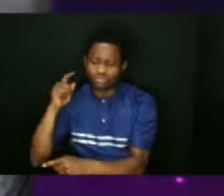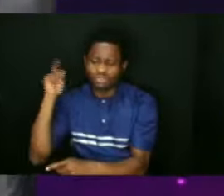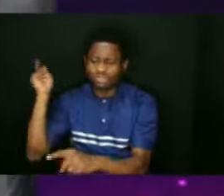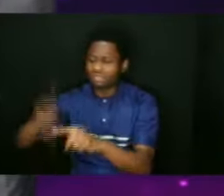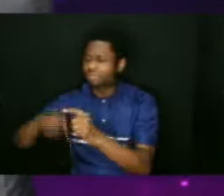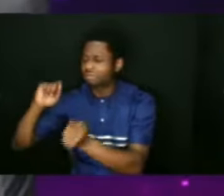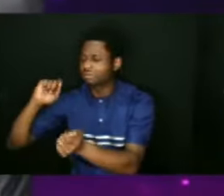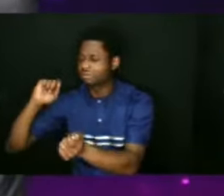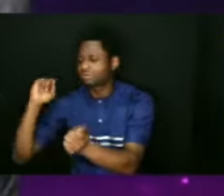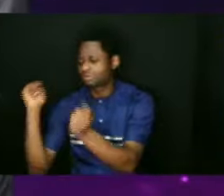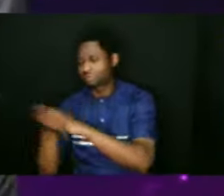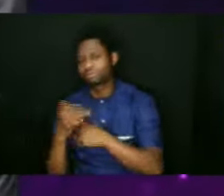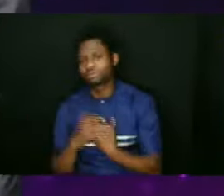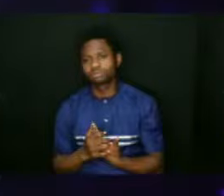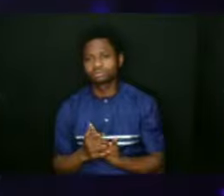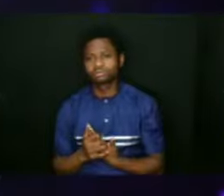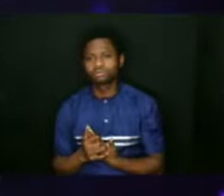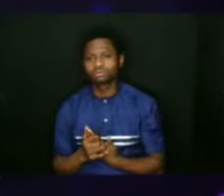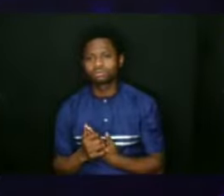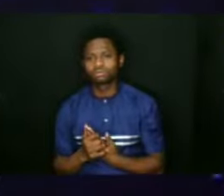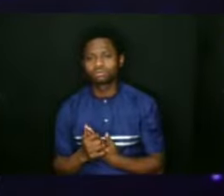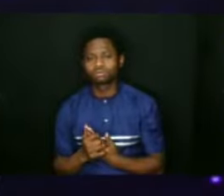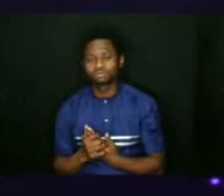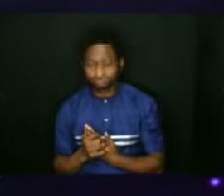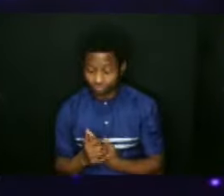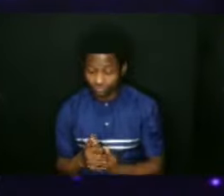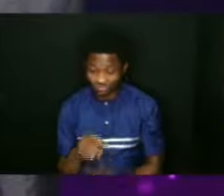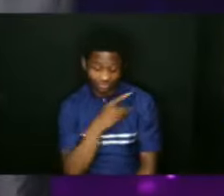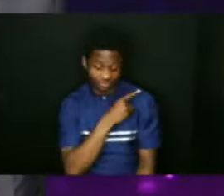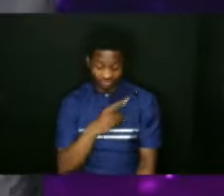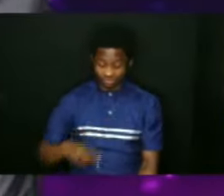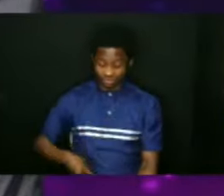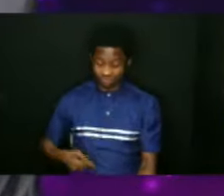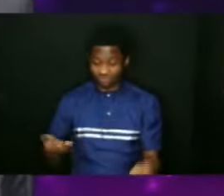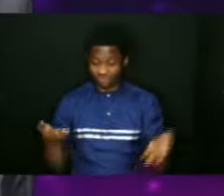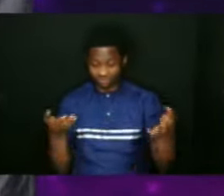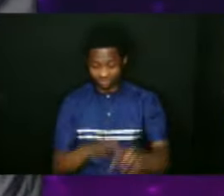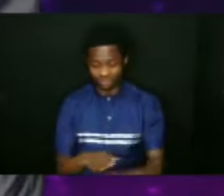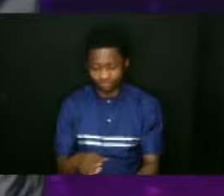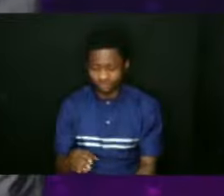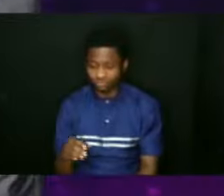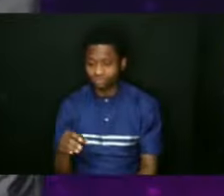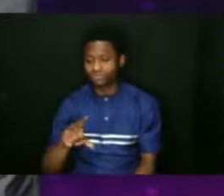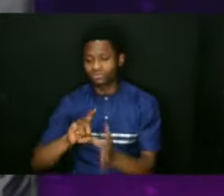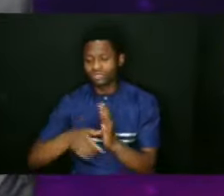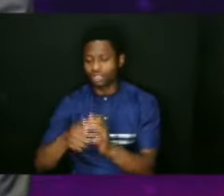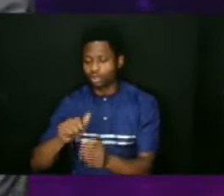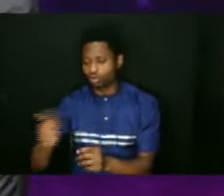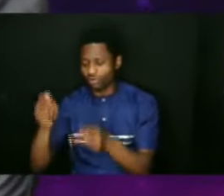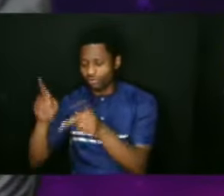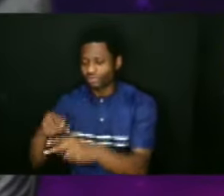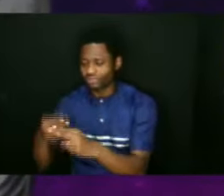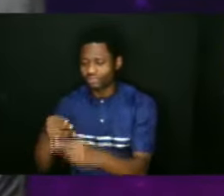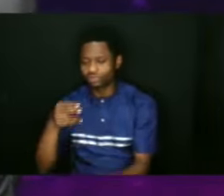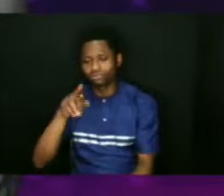David died, Rehoboam came to become king of Israel. David wu ye no Rehoboam ebedi Israel so hene.